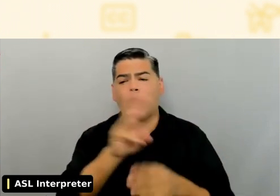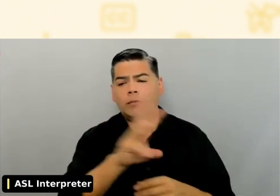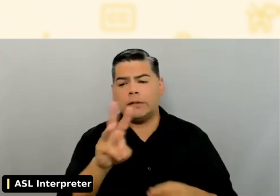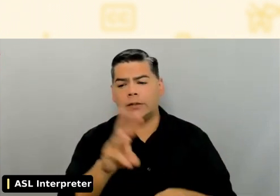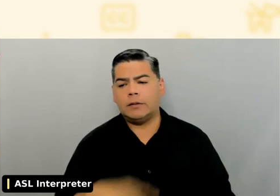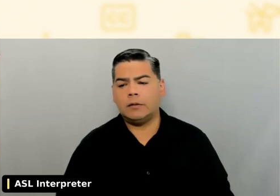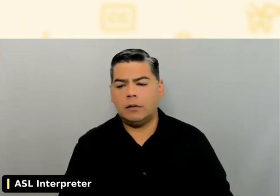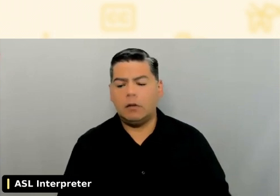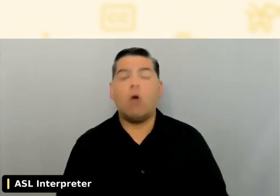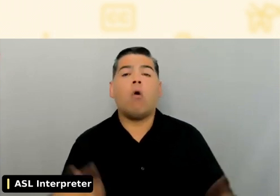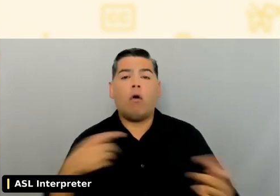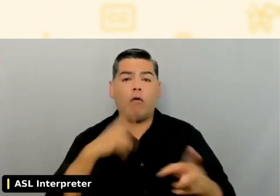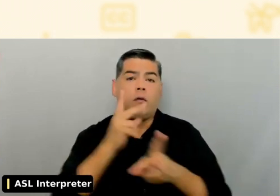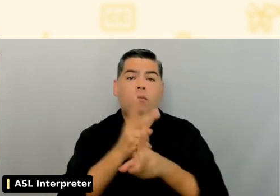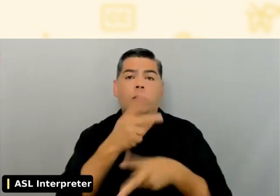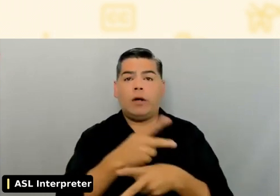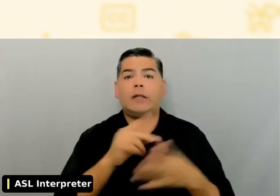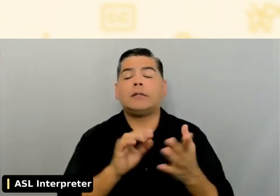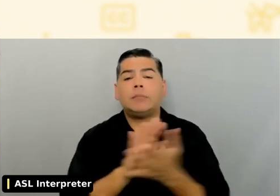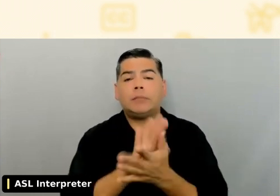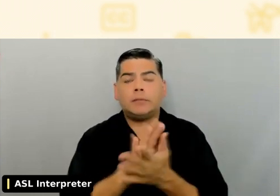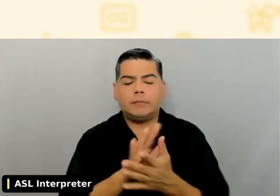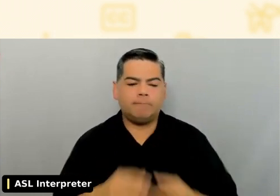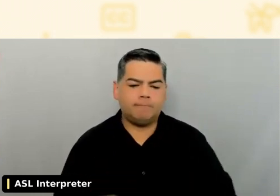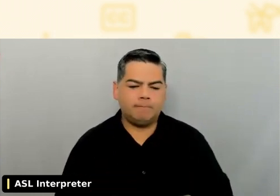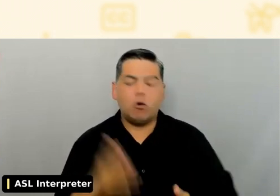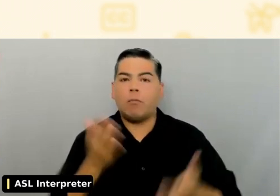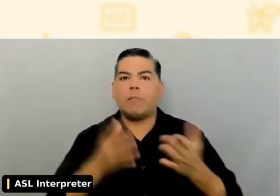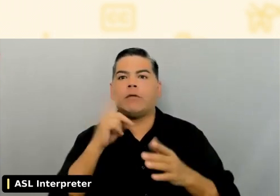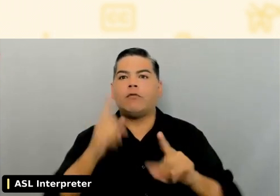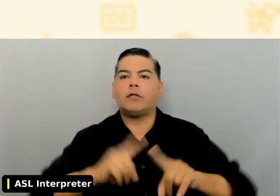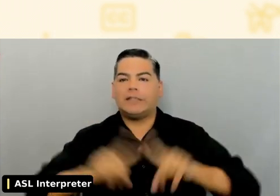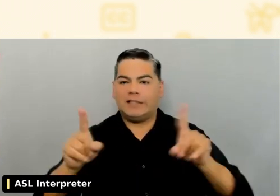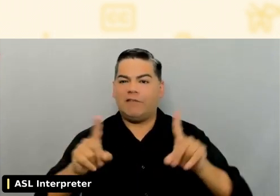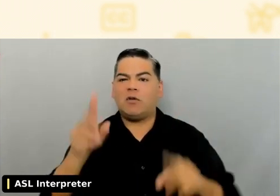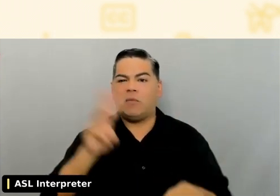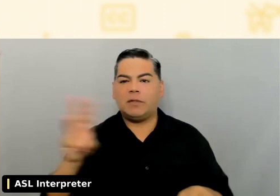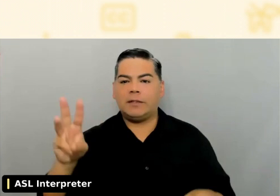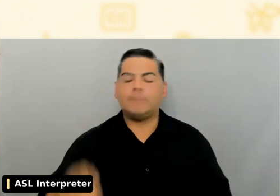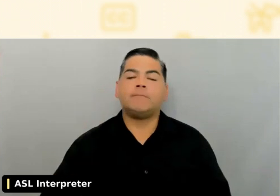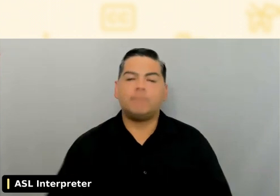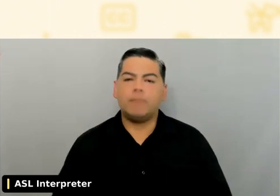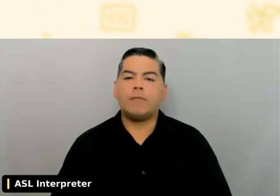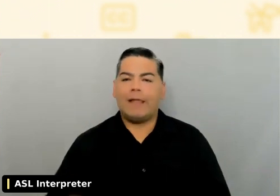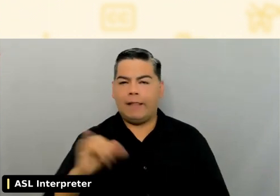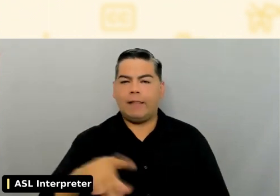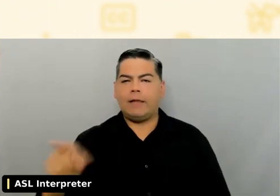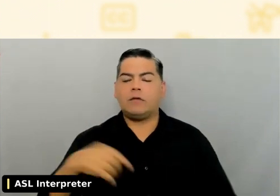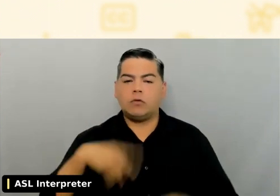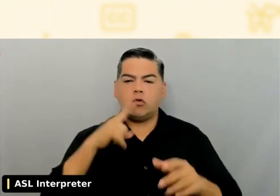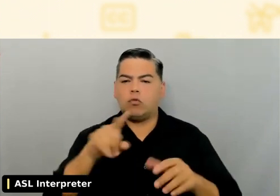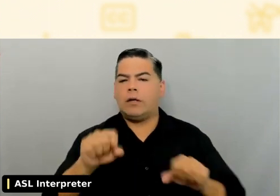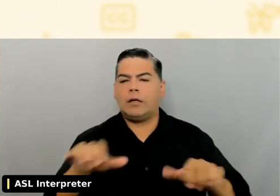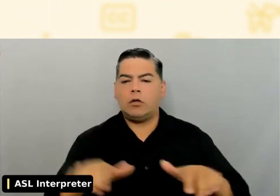to the products page, or maybe to a different website. So that's what you should do